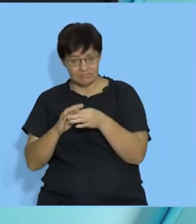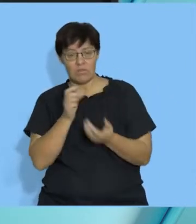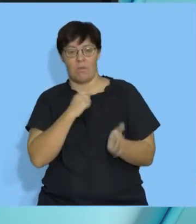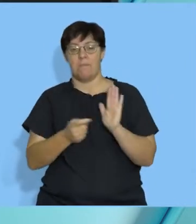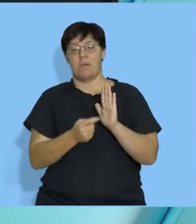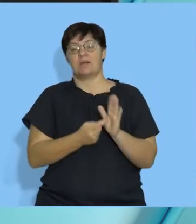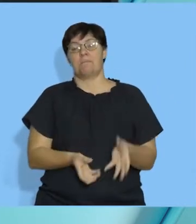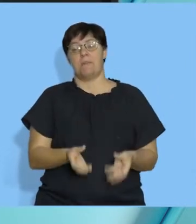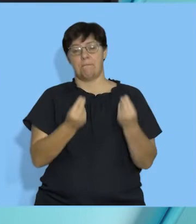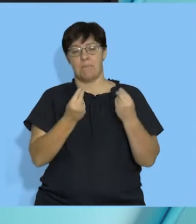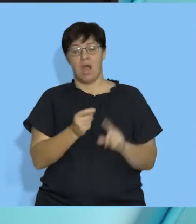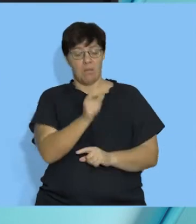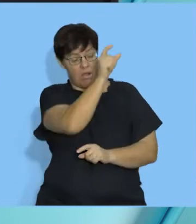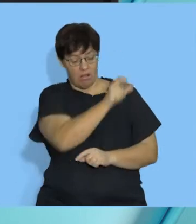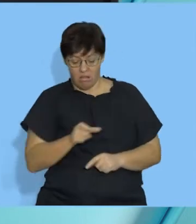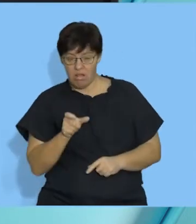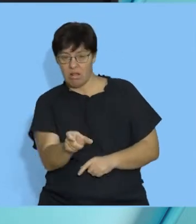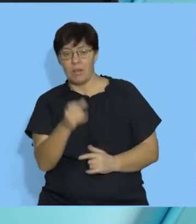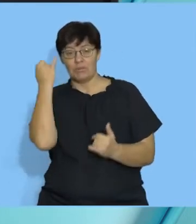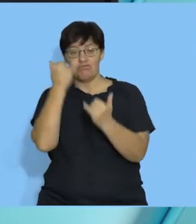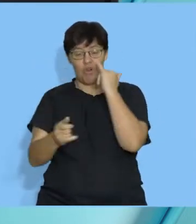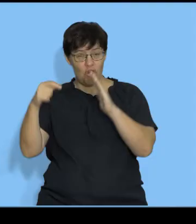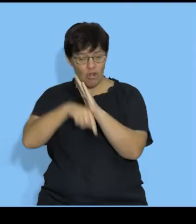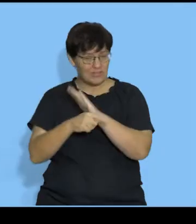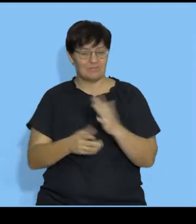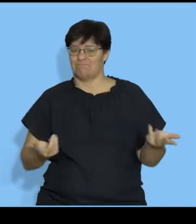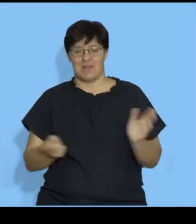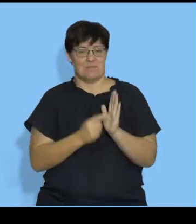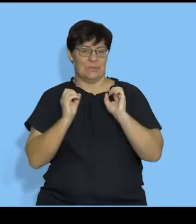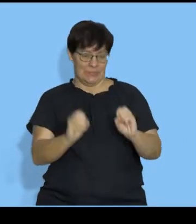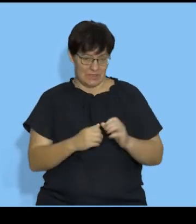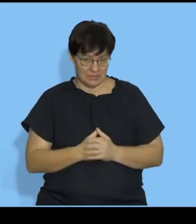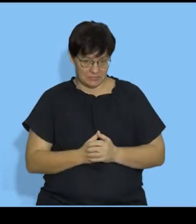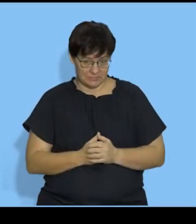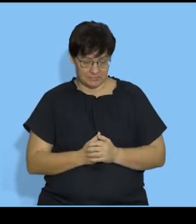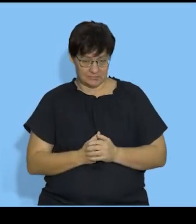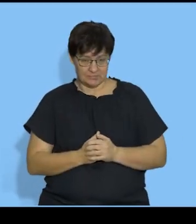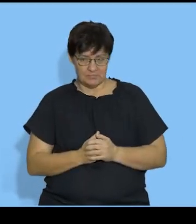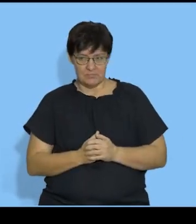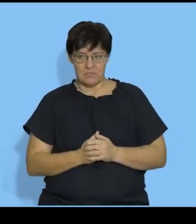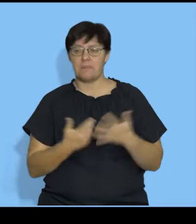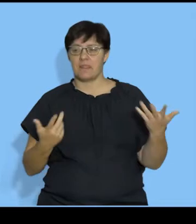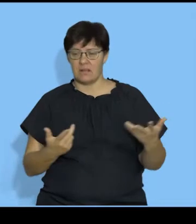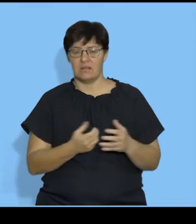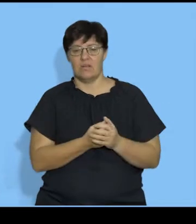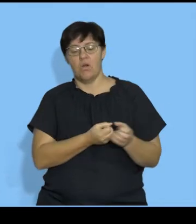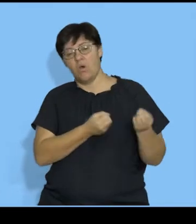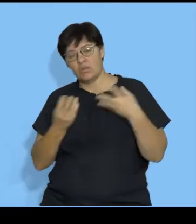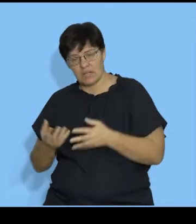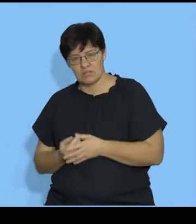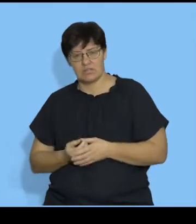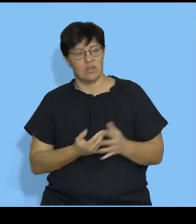for defining terms in chemistry. Right. Okay, so we will be talking about oxidation,